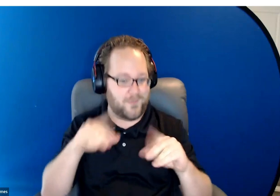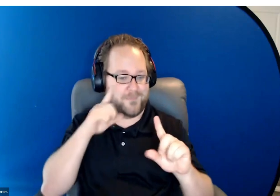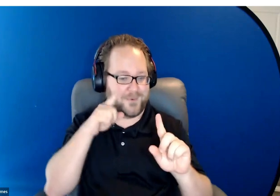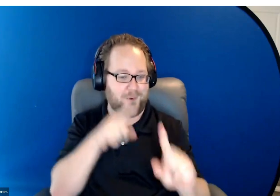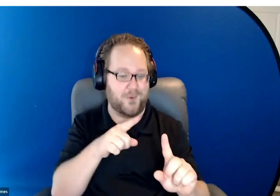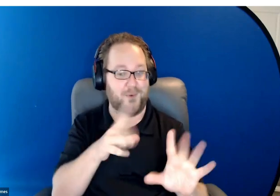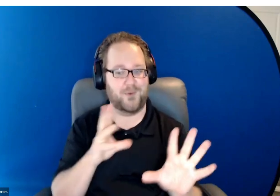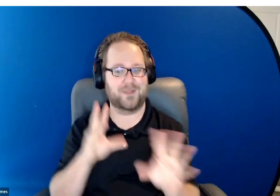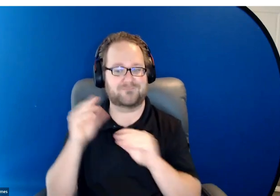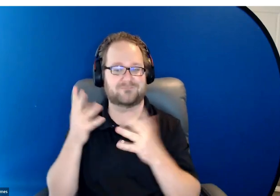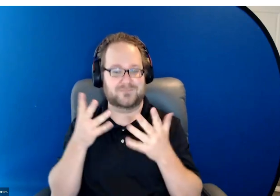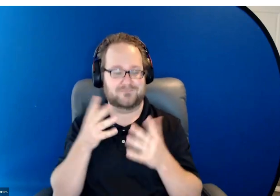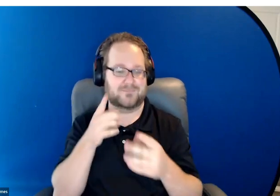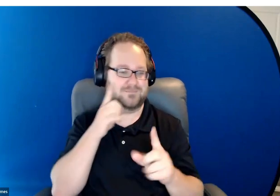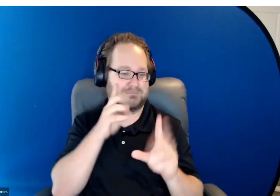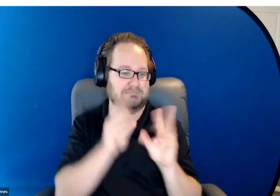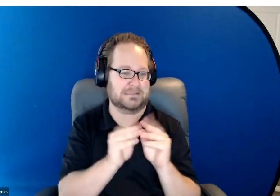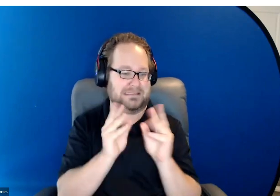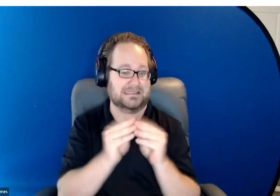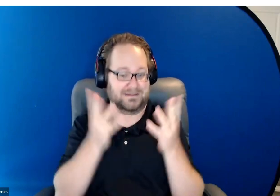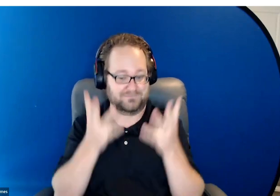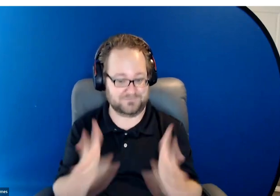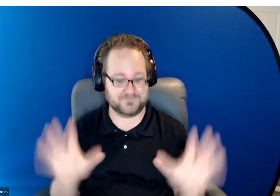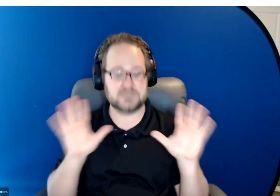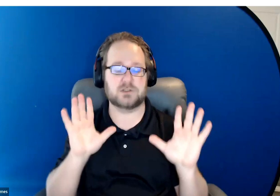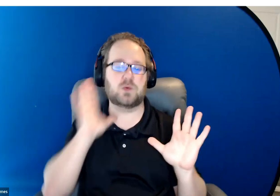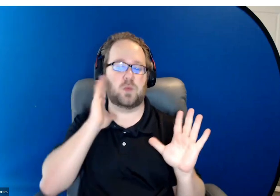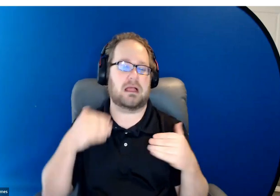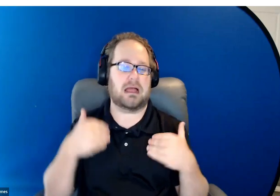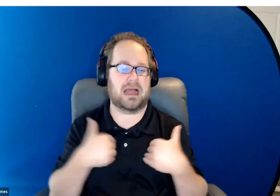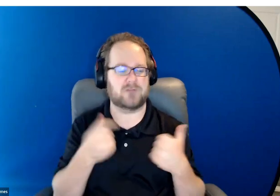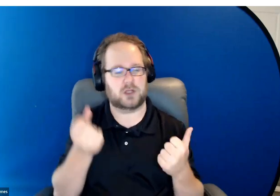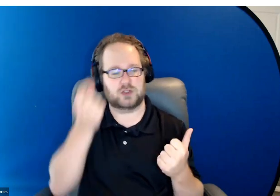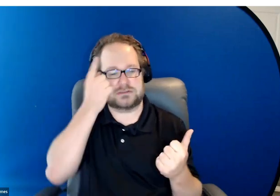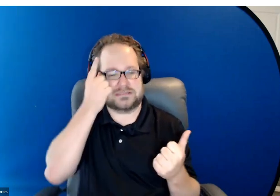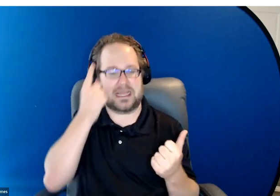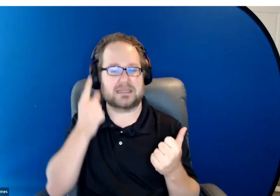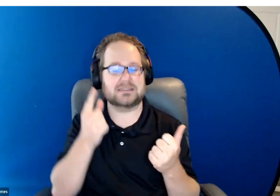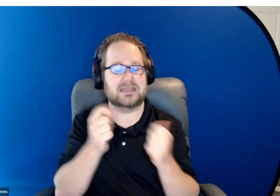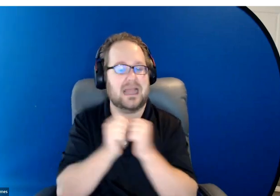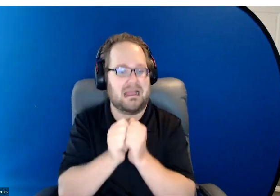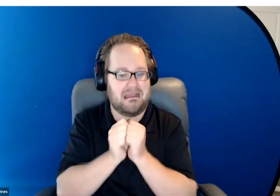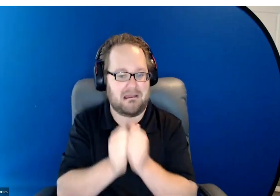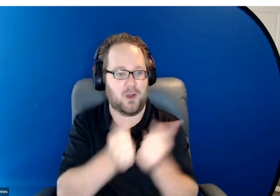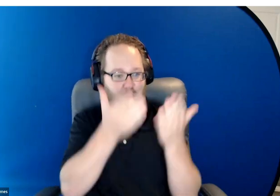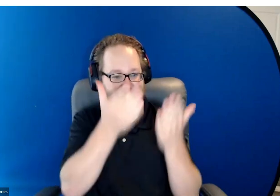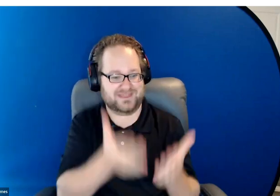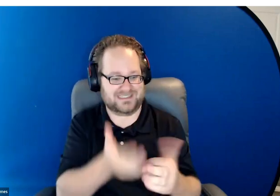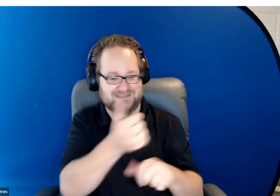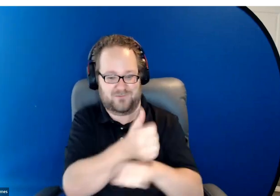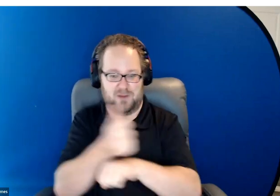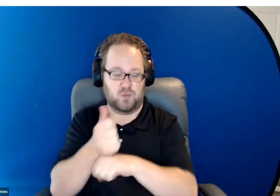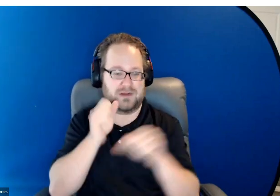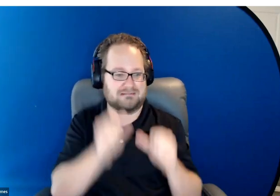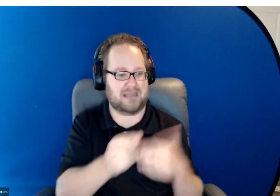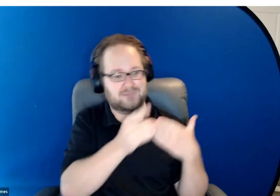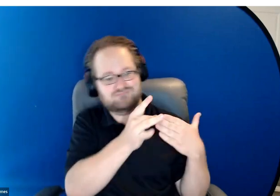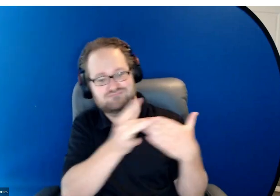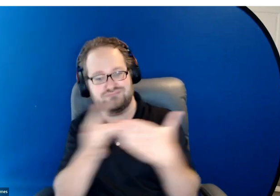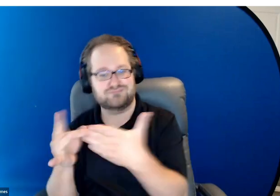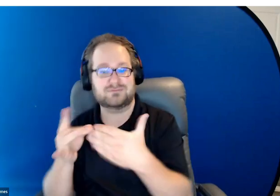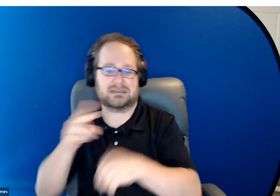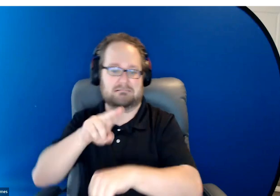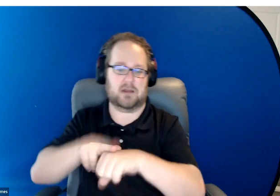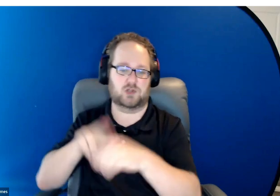better understanding of how the strategic framework helps us build momentum for the development of a national